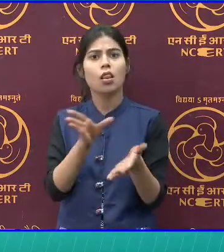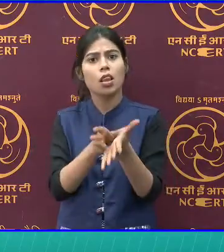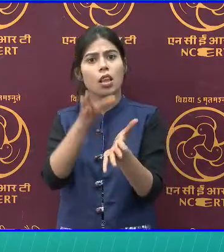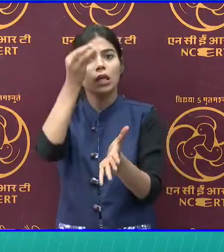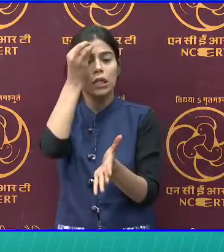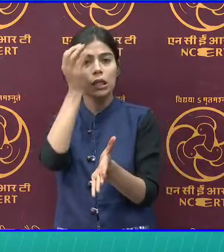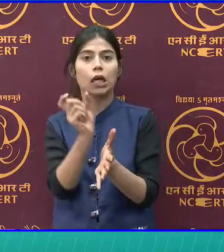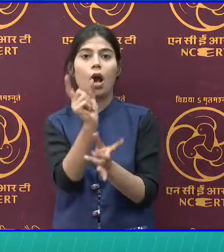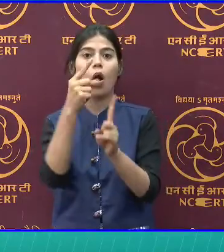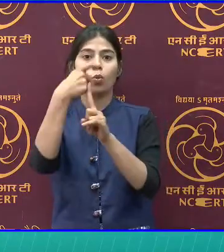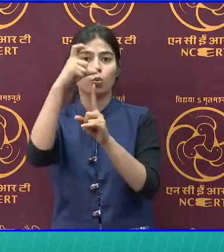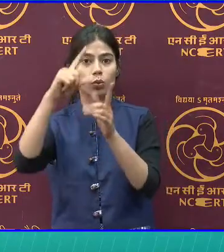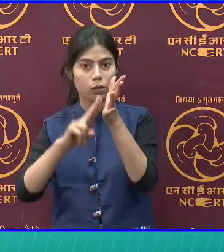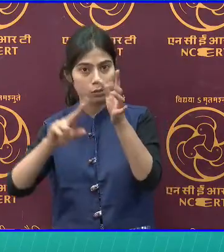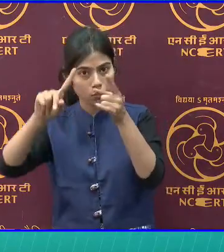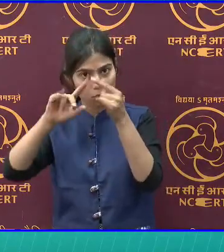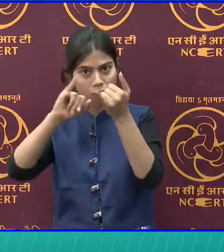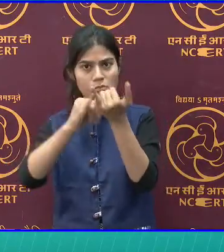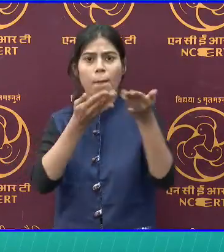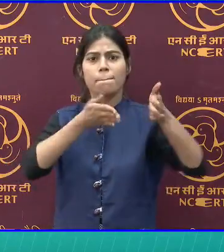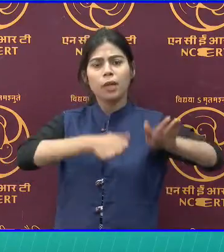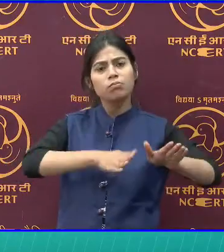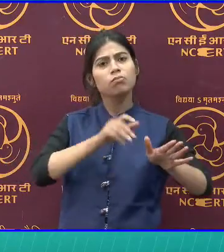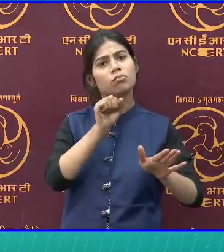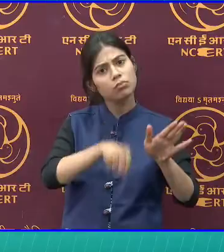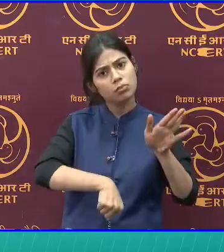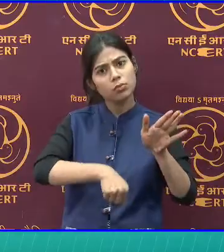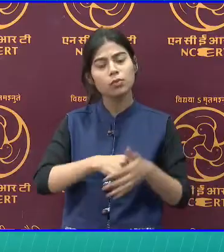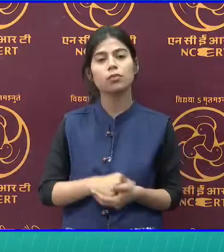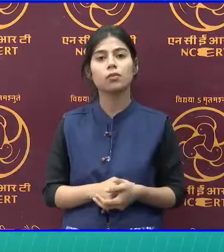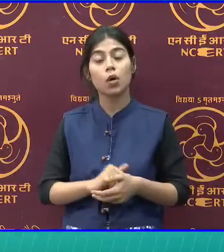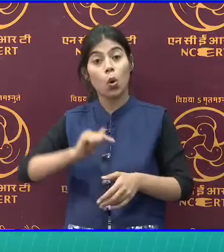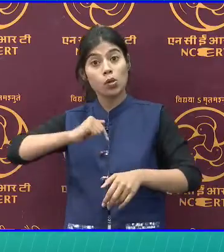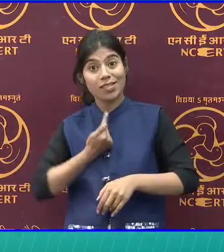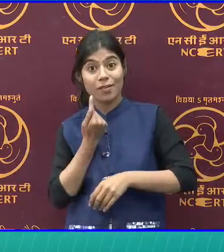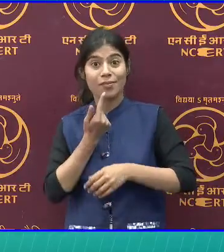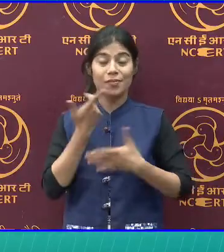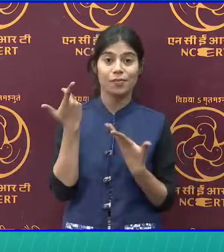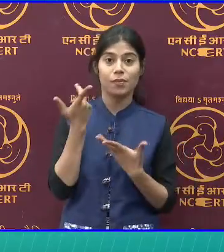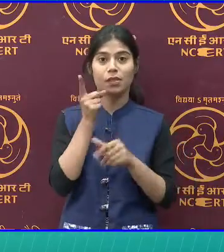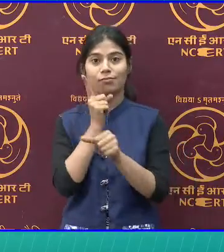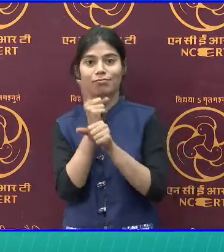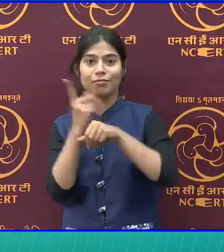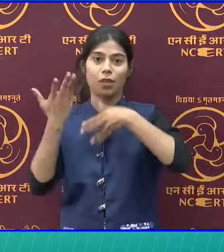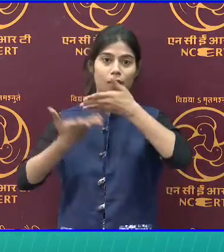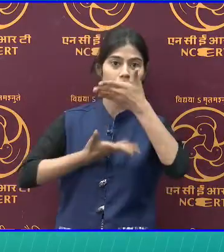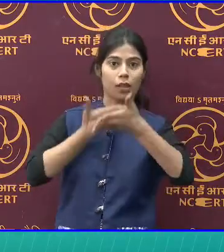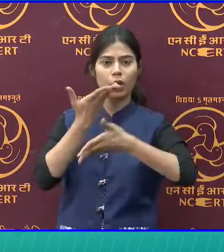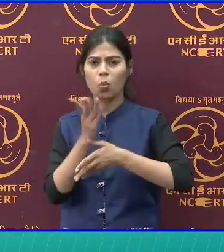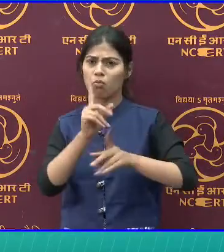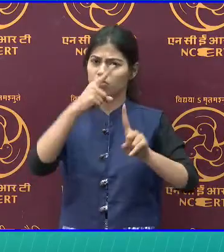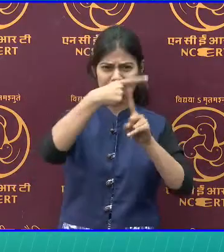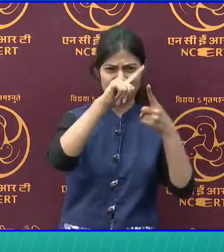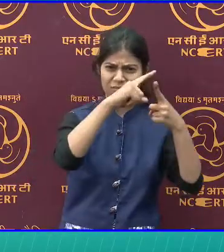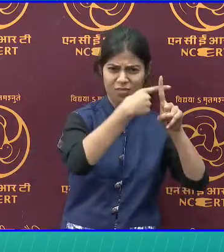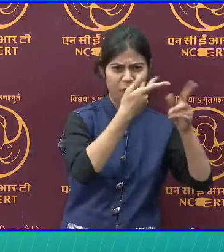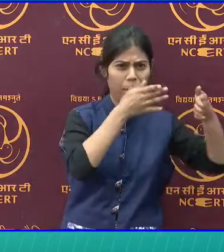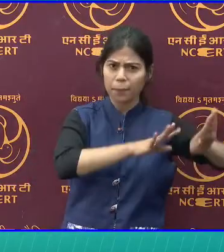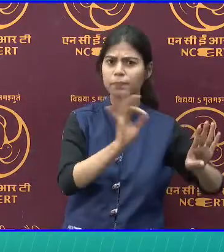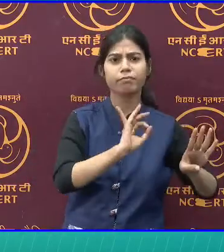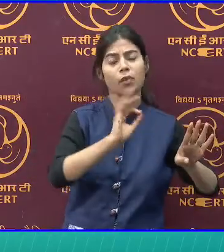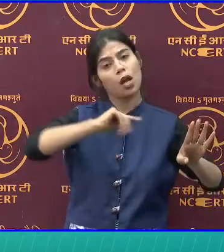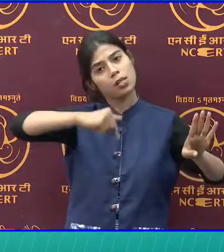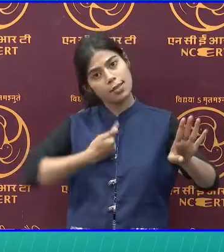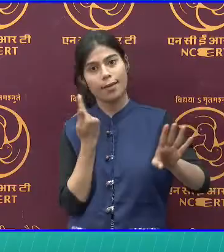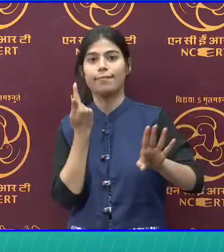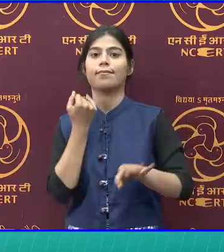these competencies curricular goals, and you yourself organize your teaching activity. You don't have to depend on the textbook actually. So this is the